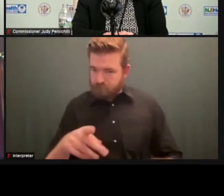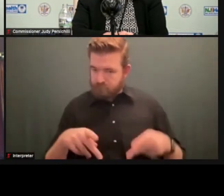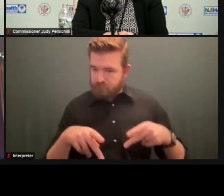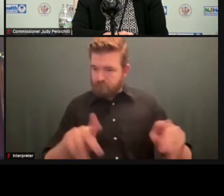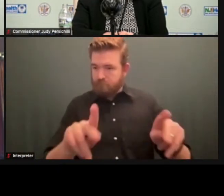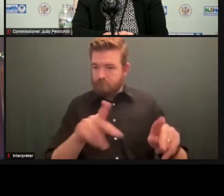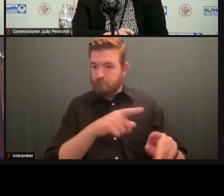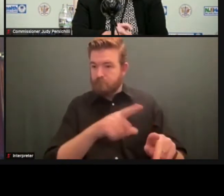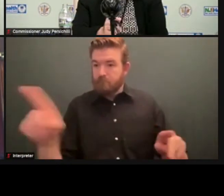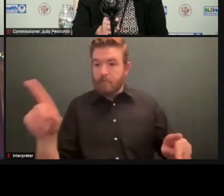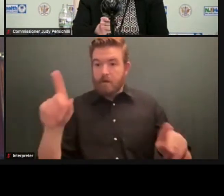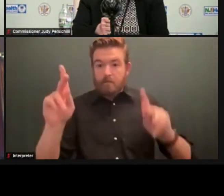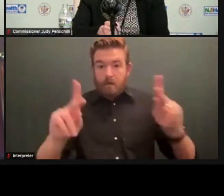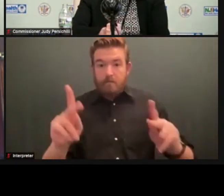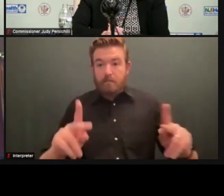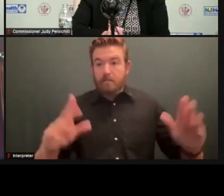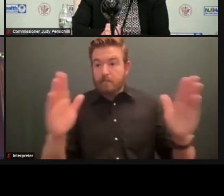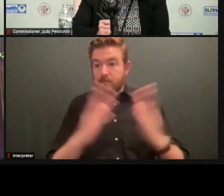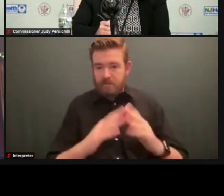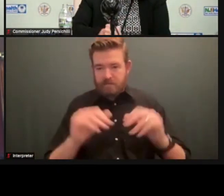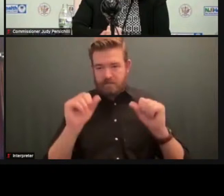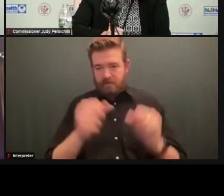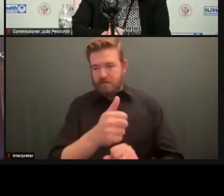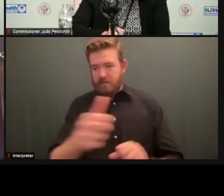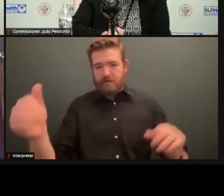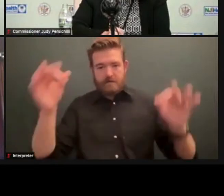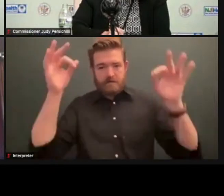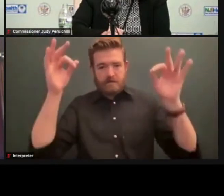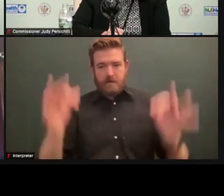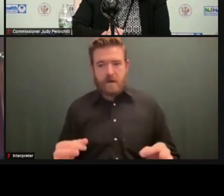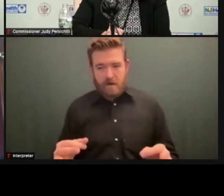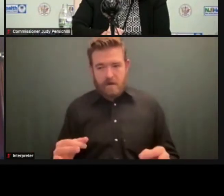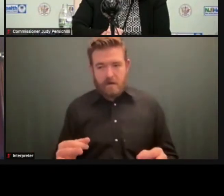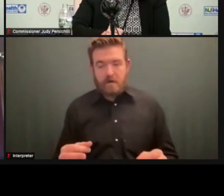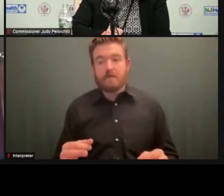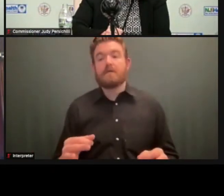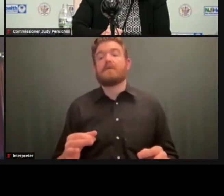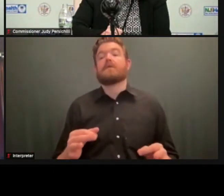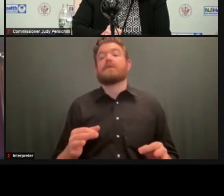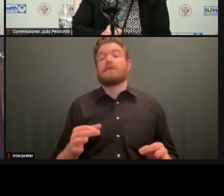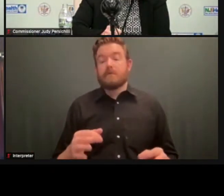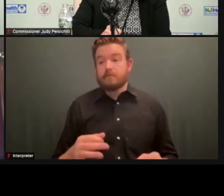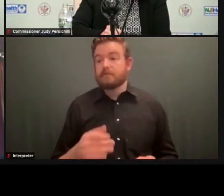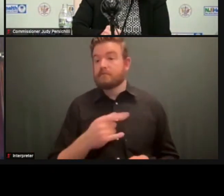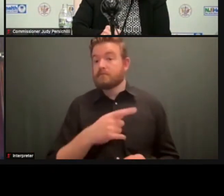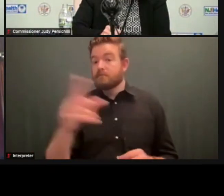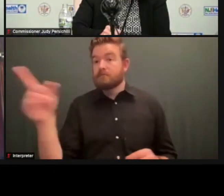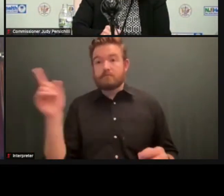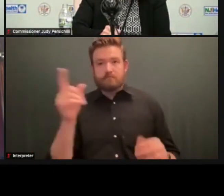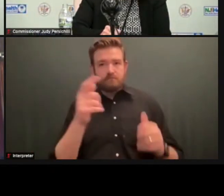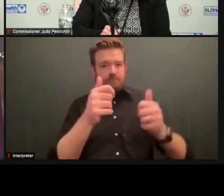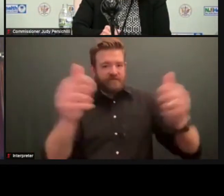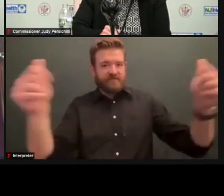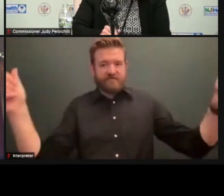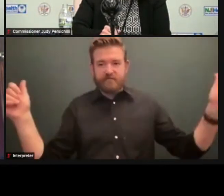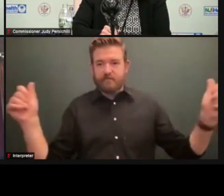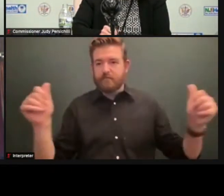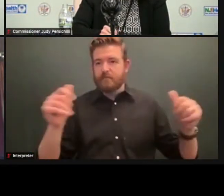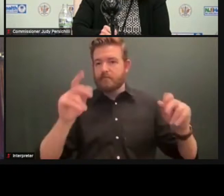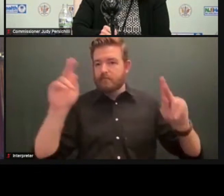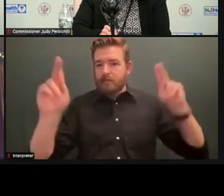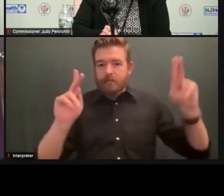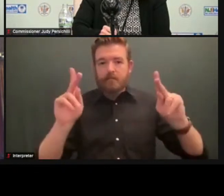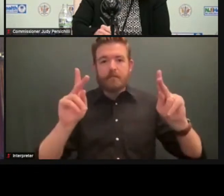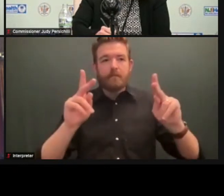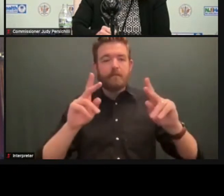take steps, as you are seeing in communities around the state, because we had a lot of folks legitimately asking us for that ability.